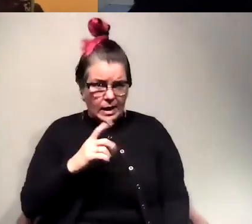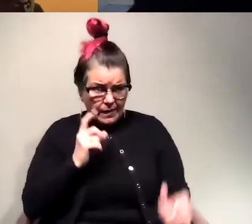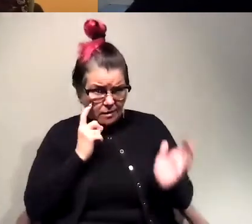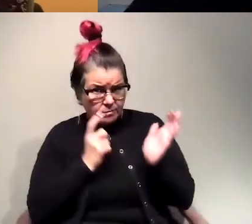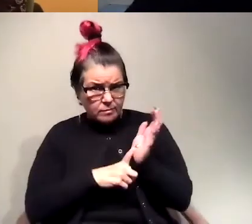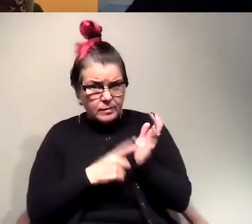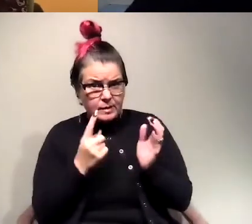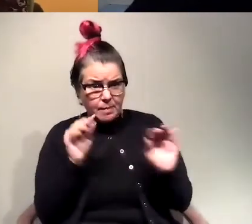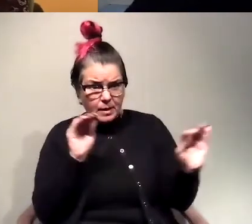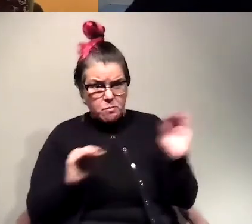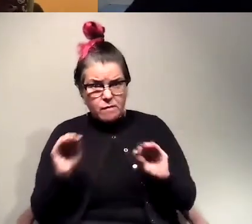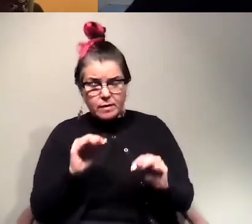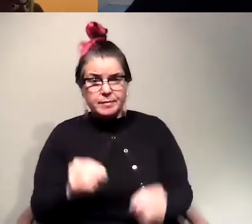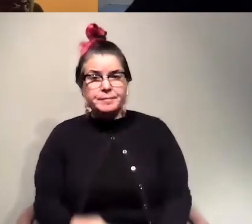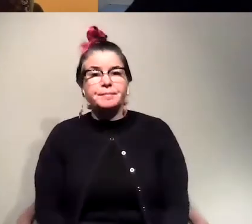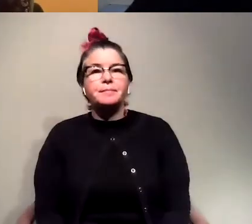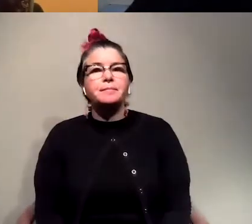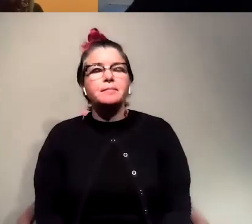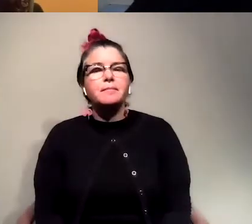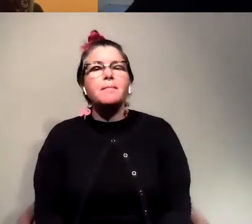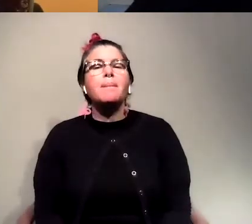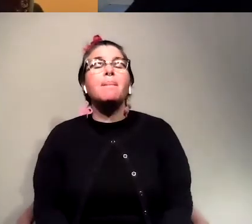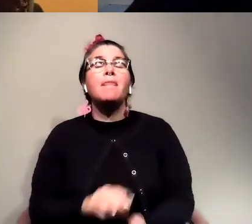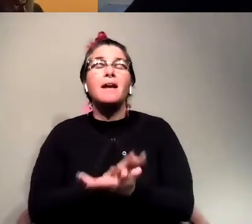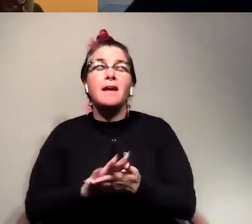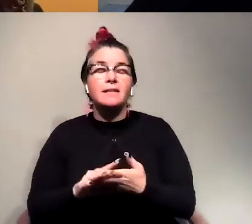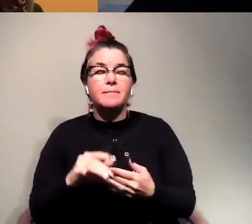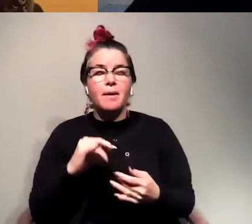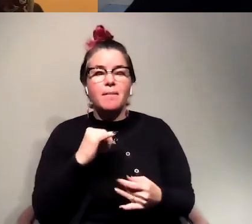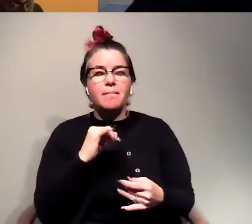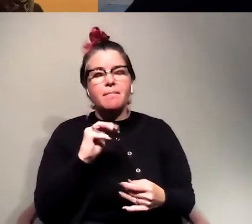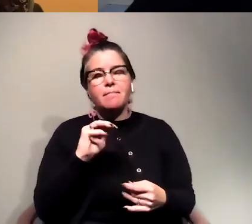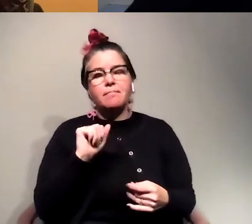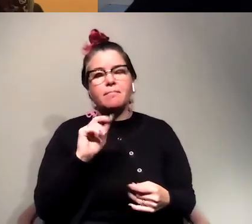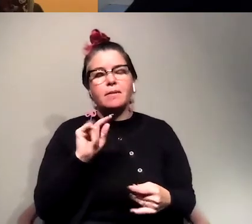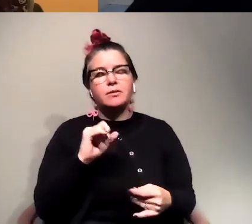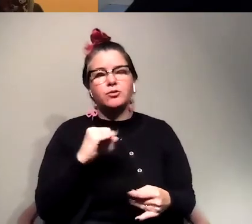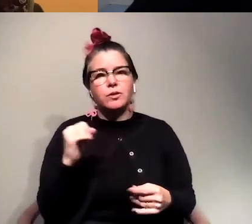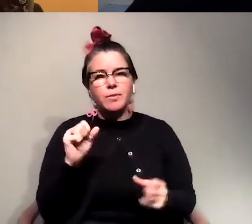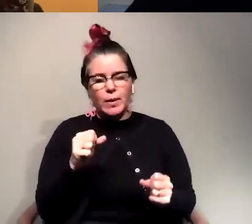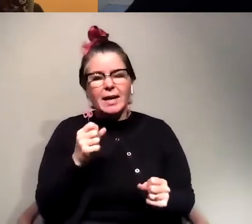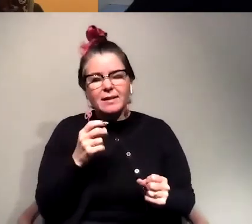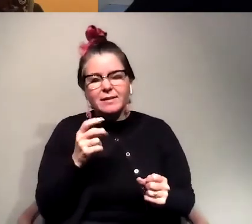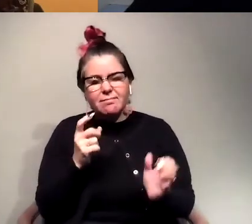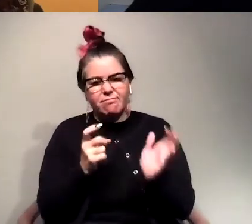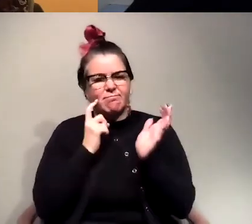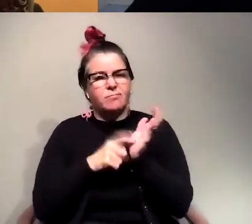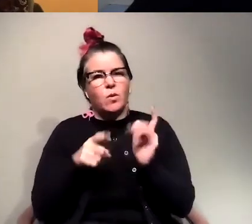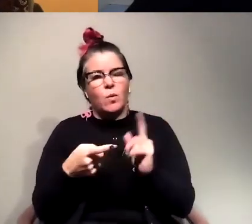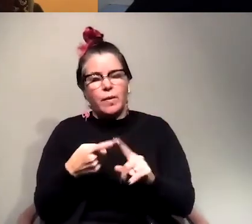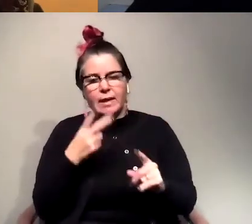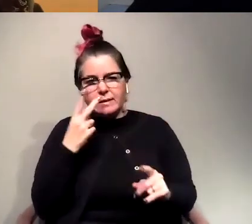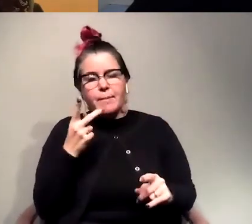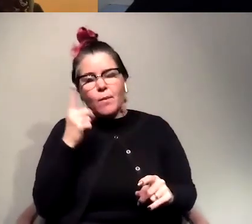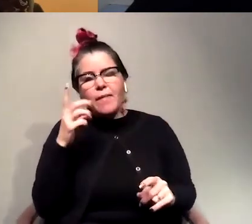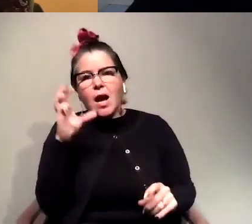that something is moving around? And the nice thing about mantis shrimp is that you can tell when they see something, because they're hunting animals. And